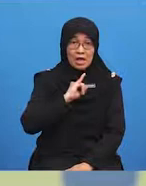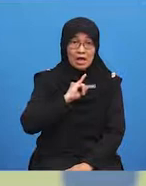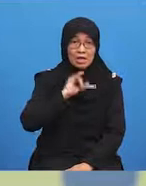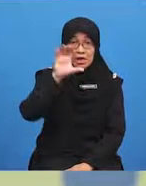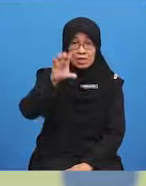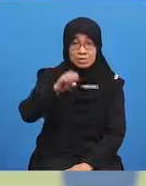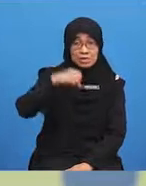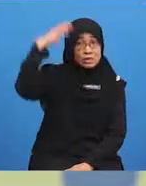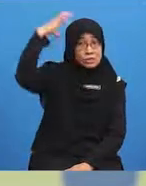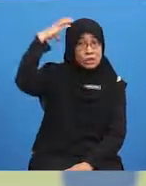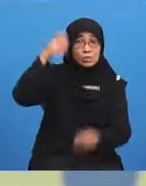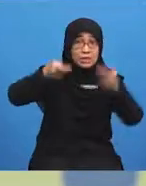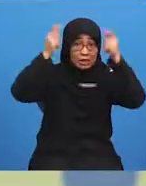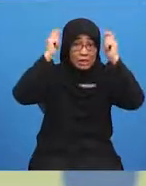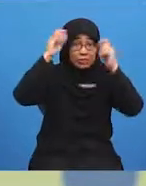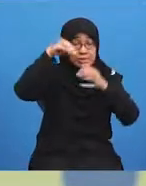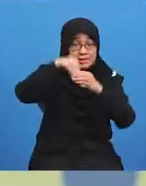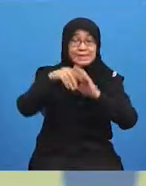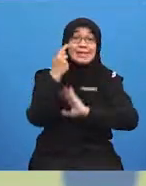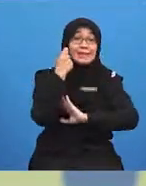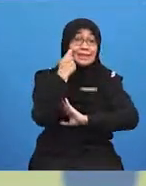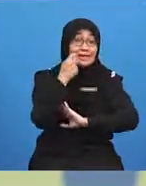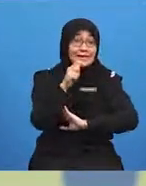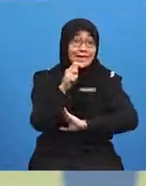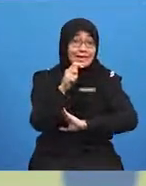I take showers in the...